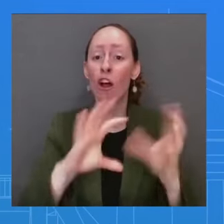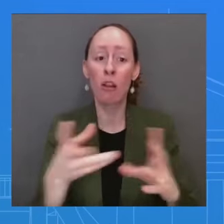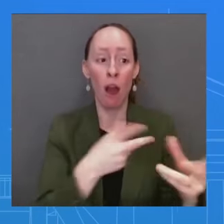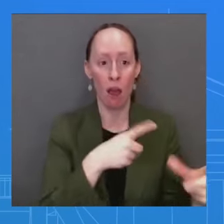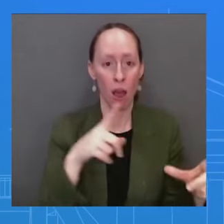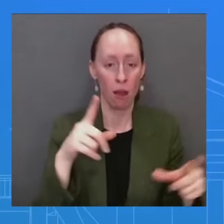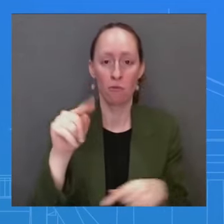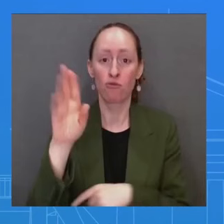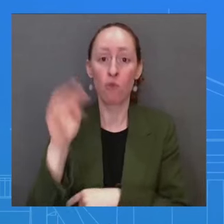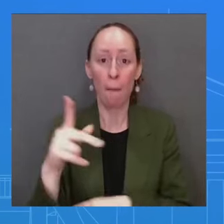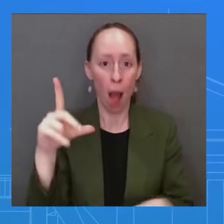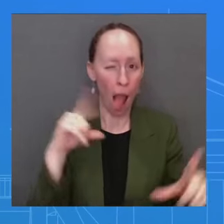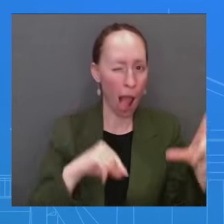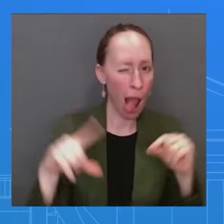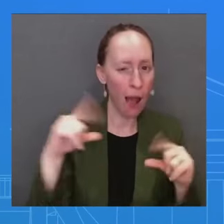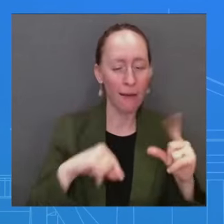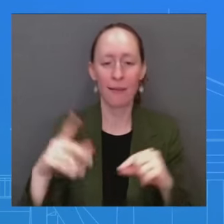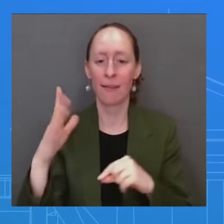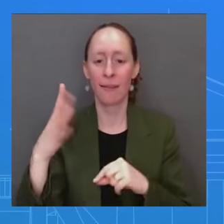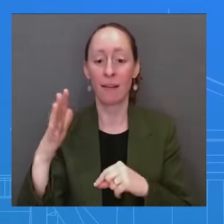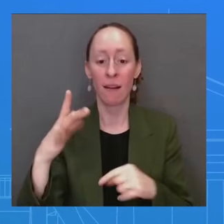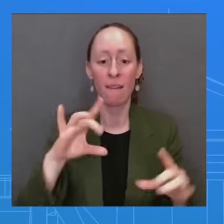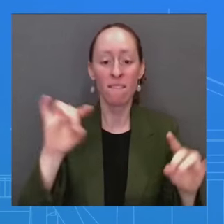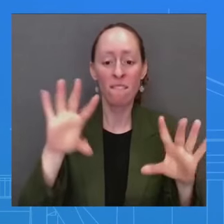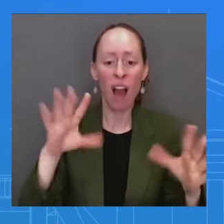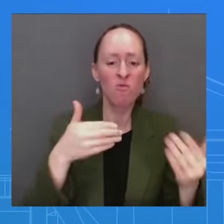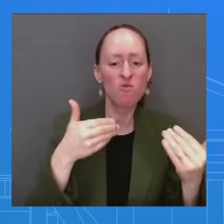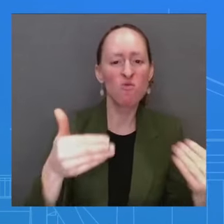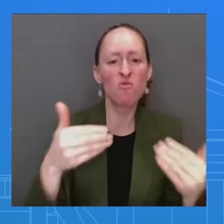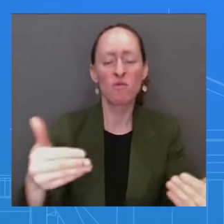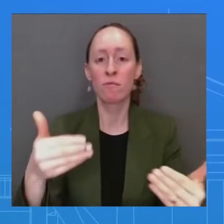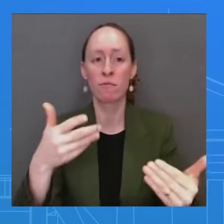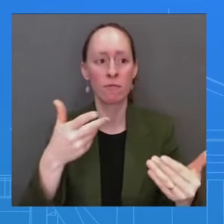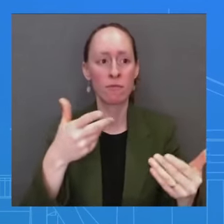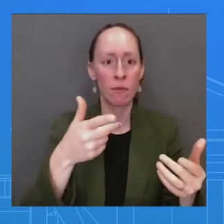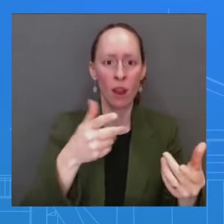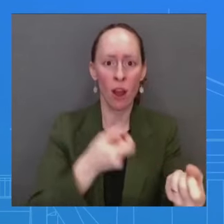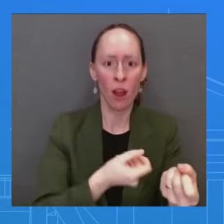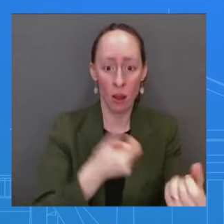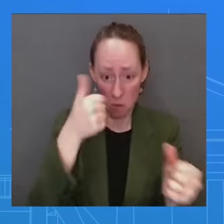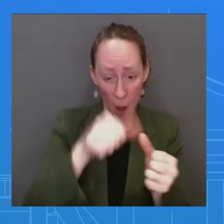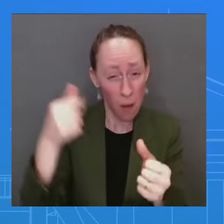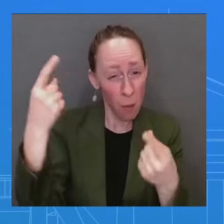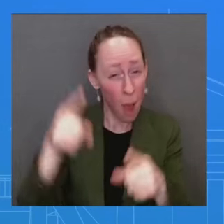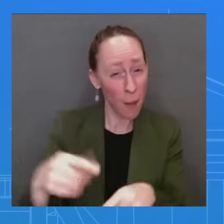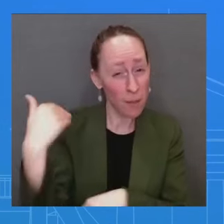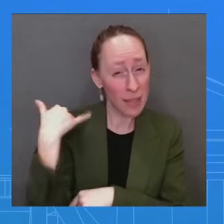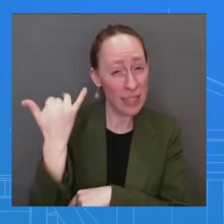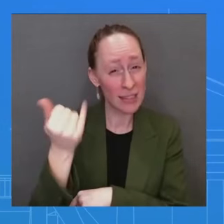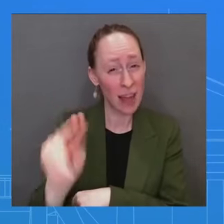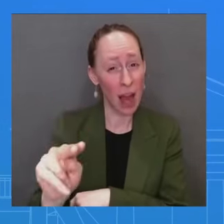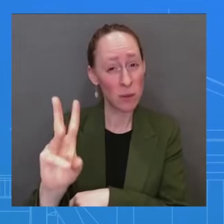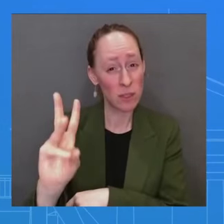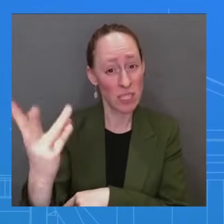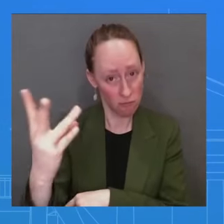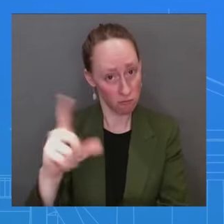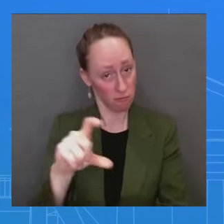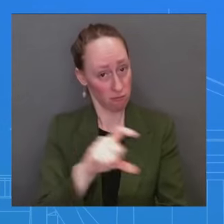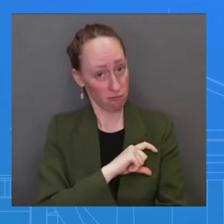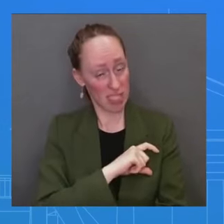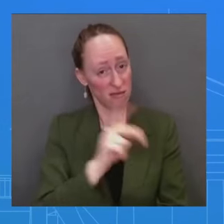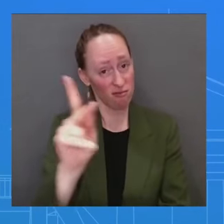cost law enforcement officers their lives. We saw that on January 6th. Officers lost their lives. And resulted in gut-wrenching